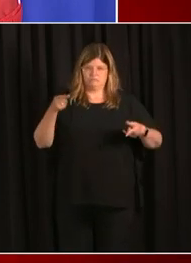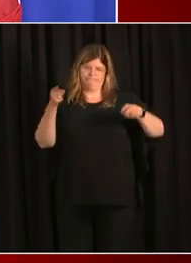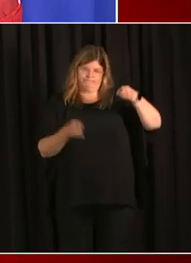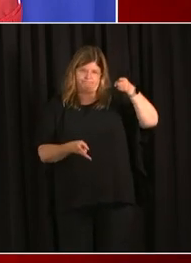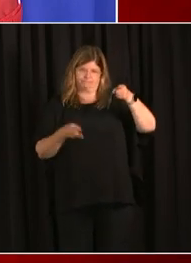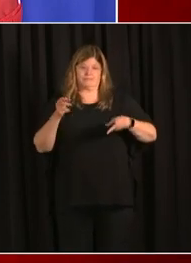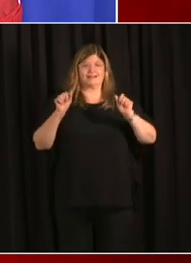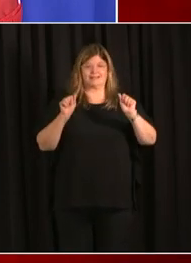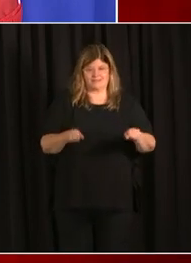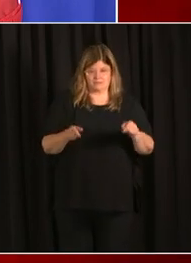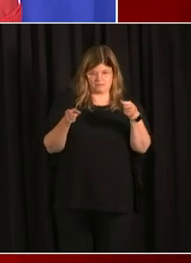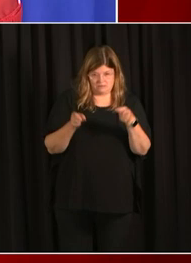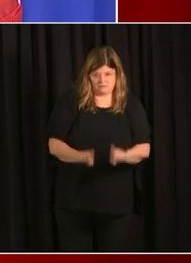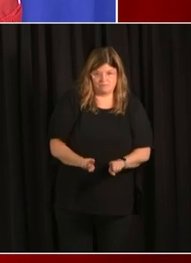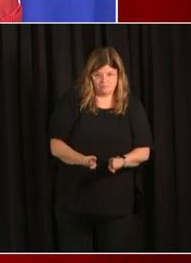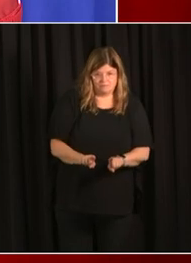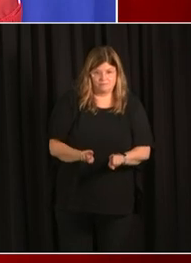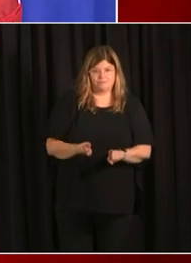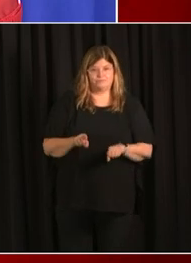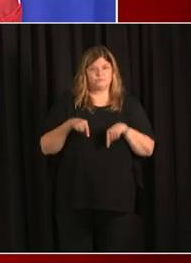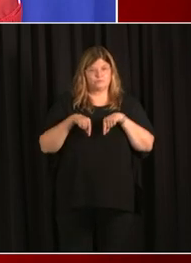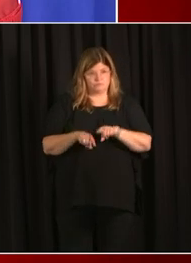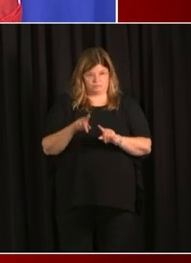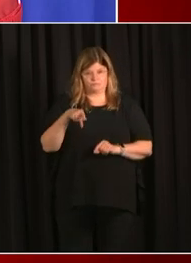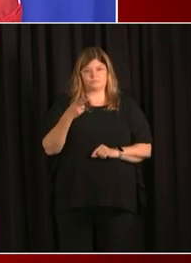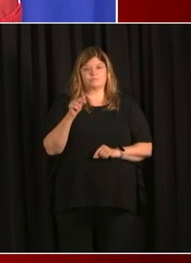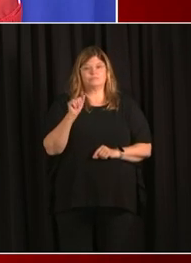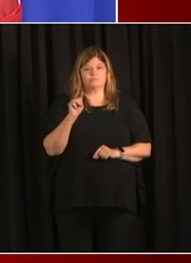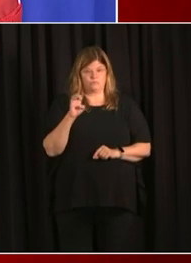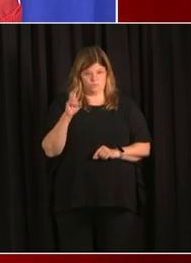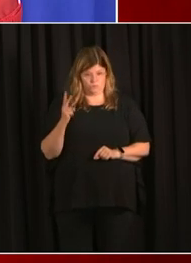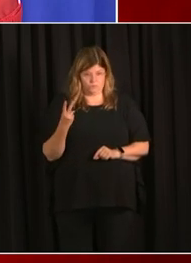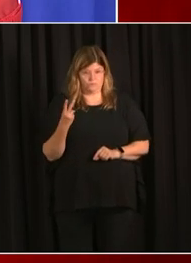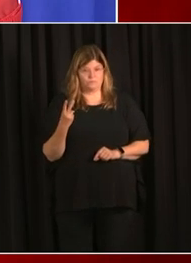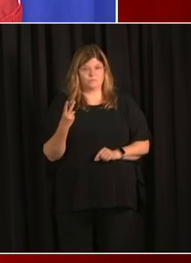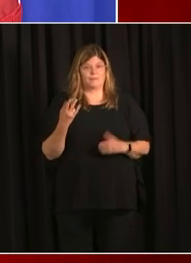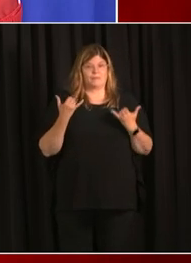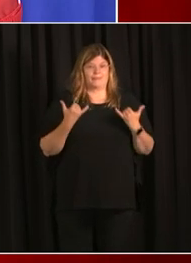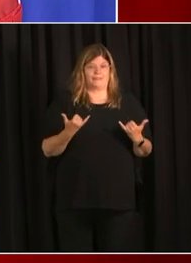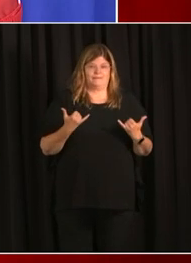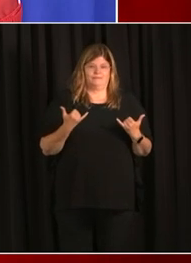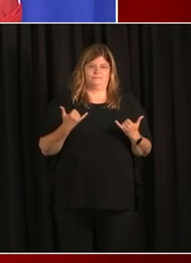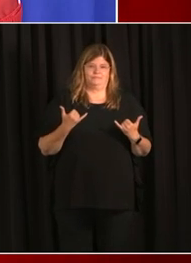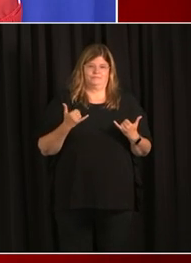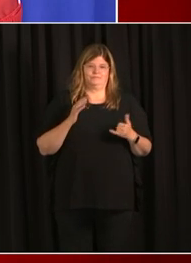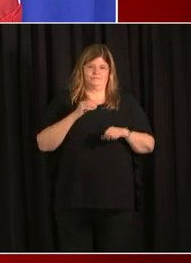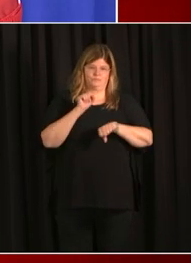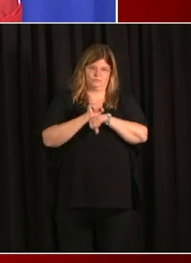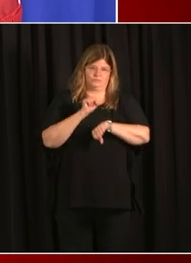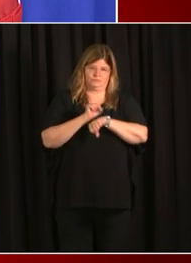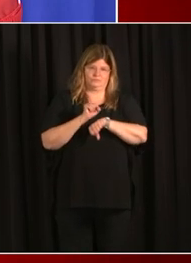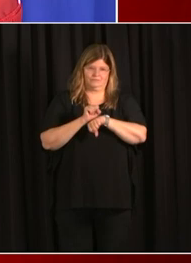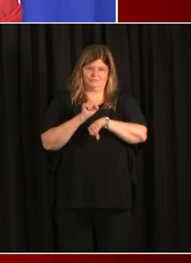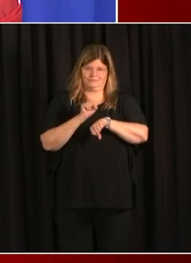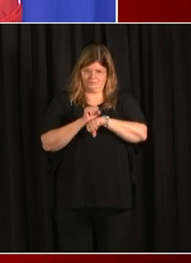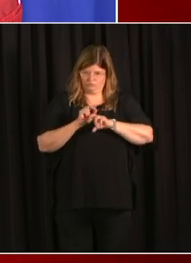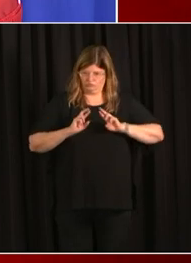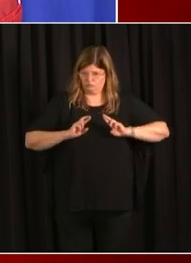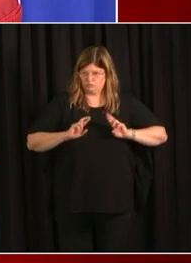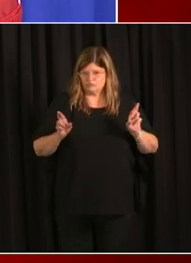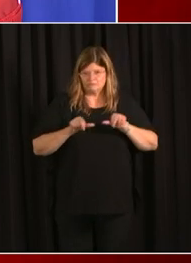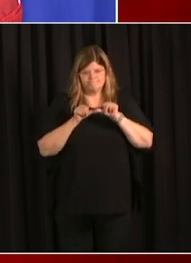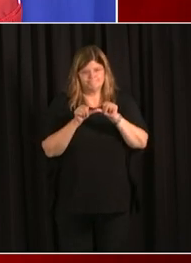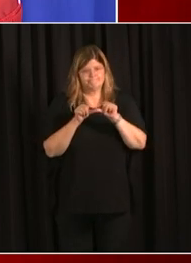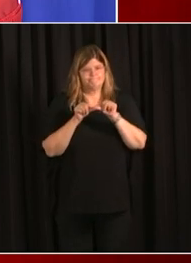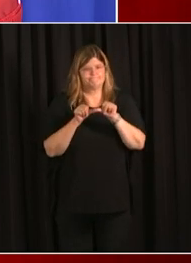in phase 2. In terms of kind of our workforce readiness, we continue to work on our